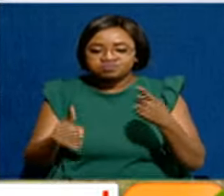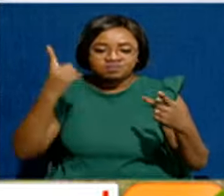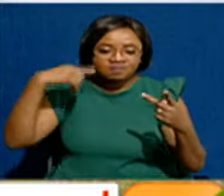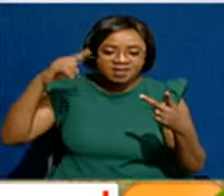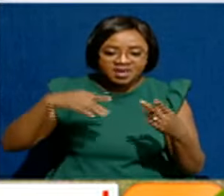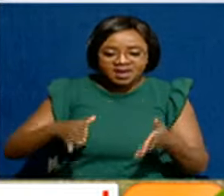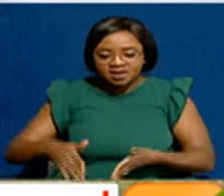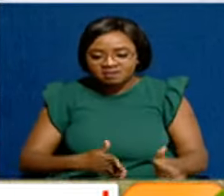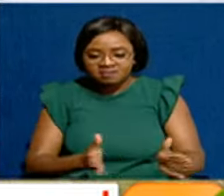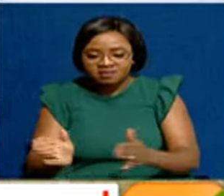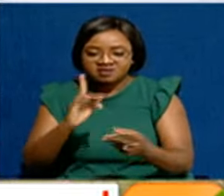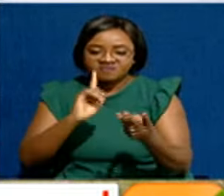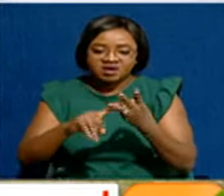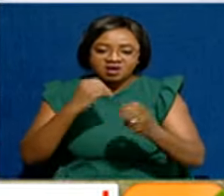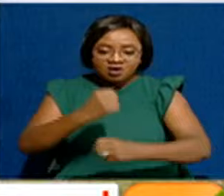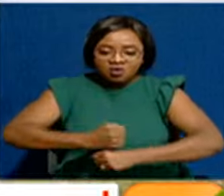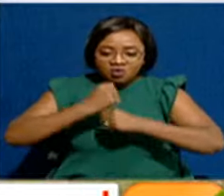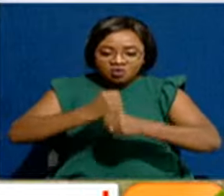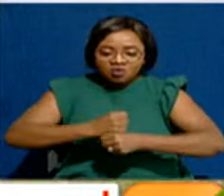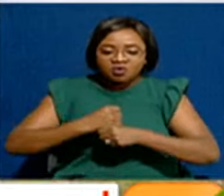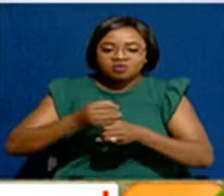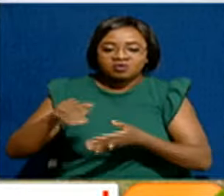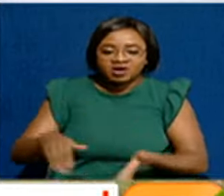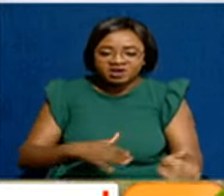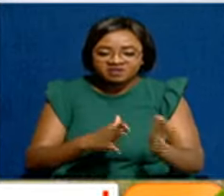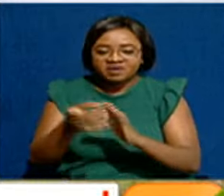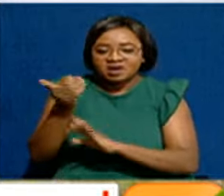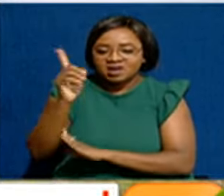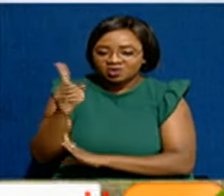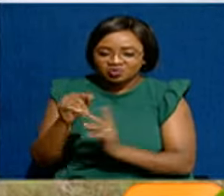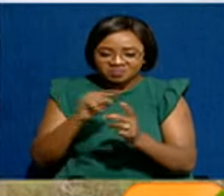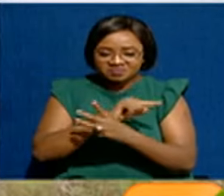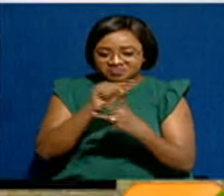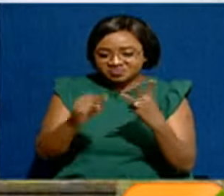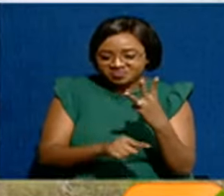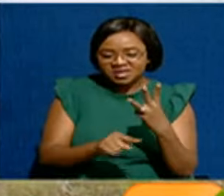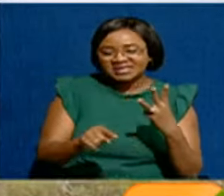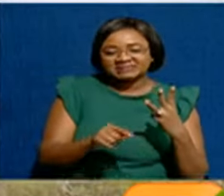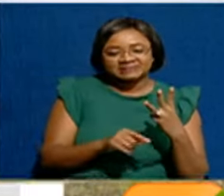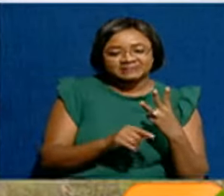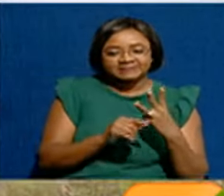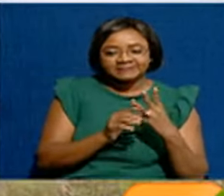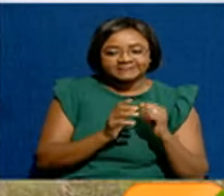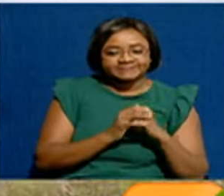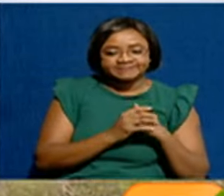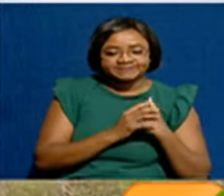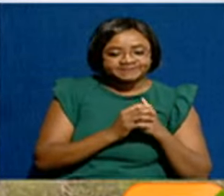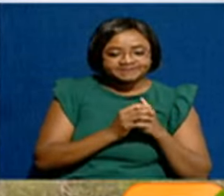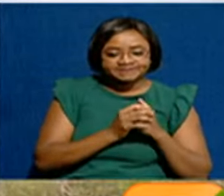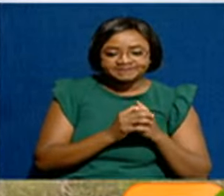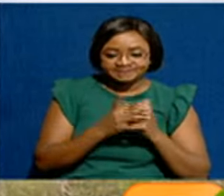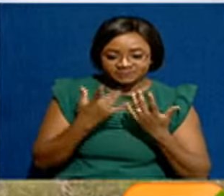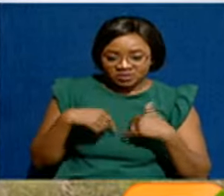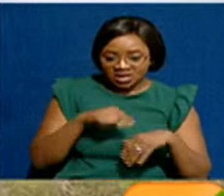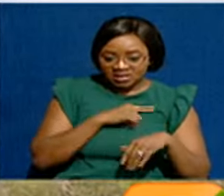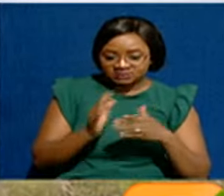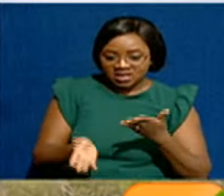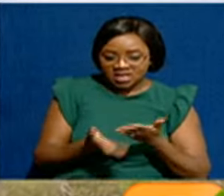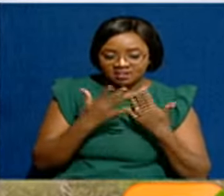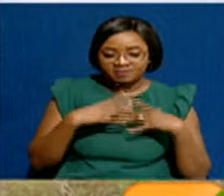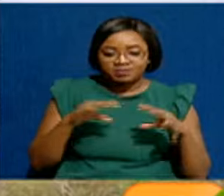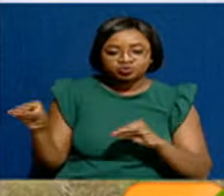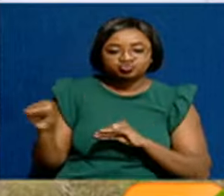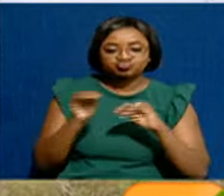River, and Ngong River. And we have similarly situated people. We have other places across the